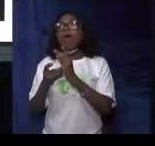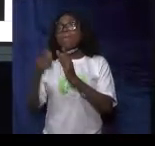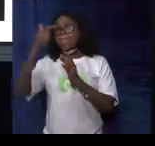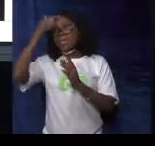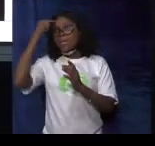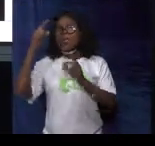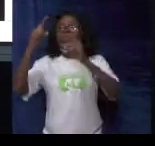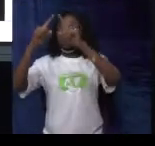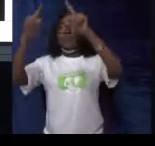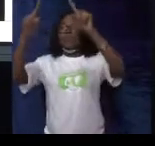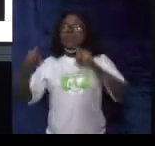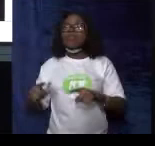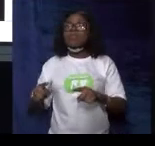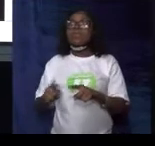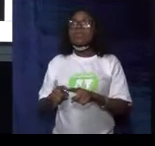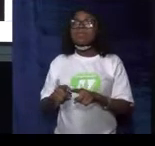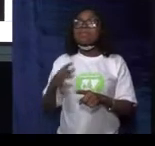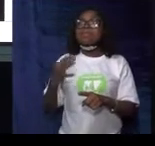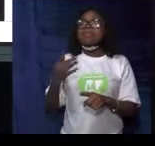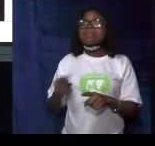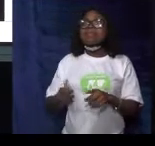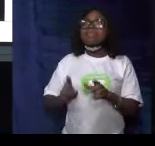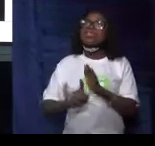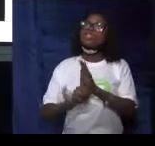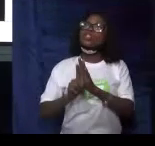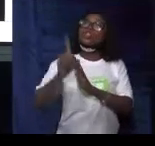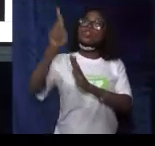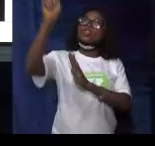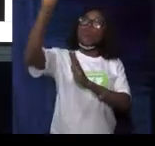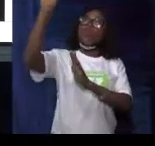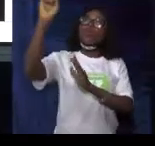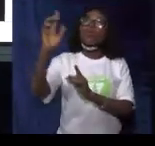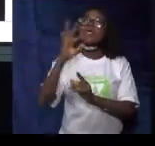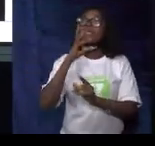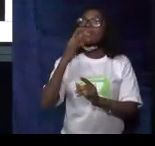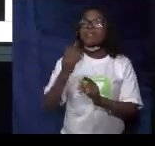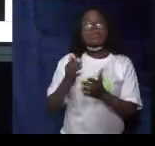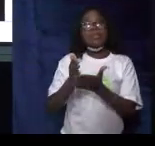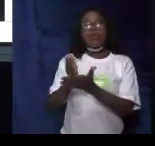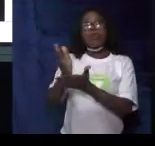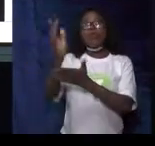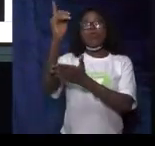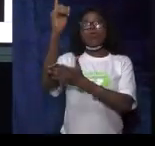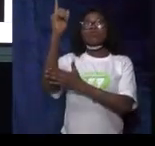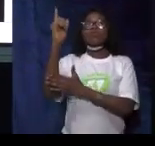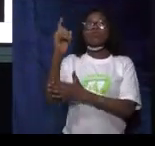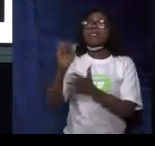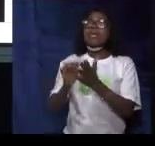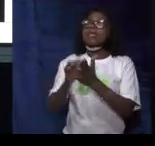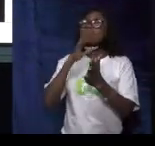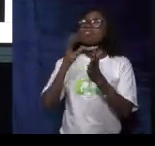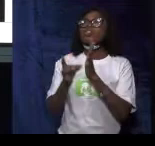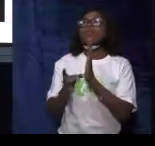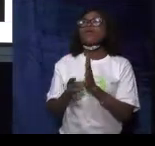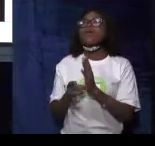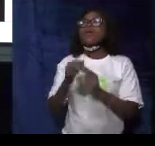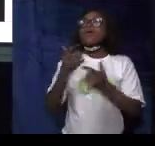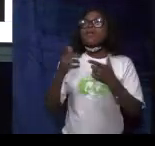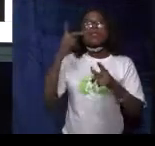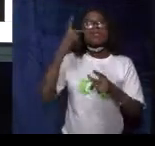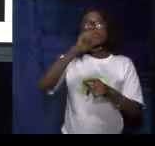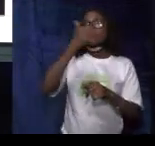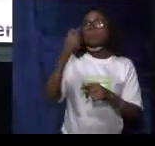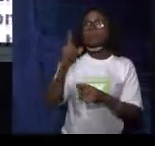oil. You will recall that for bar graphs, the mode is the data with the tallest bar, and that is oil in this